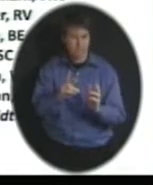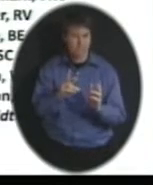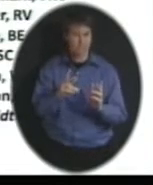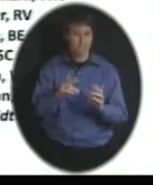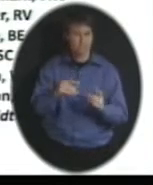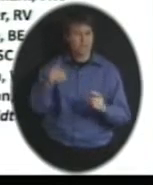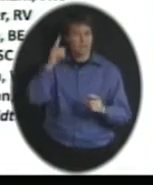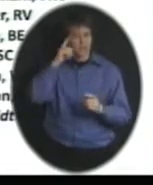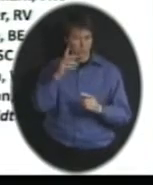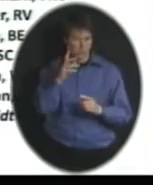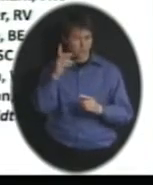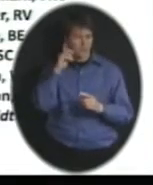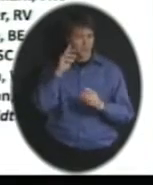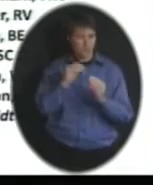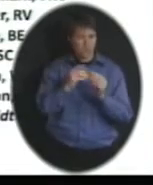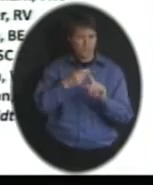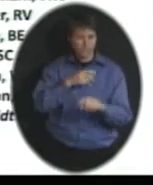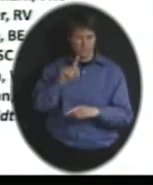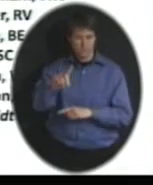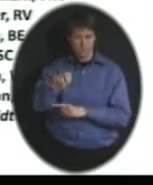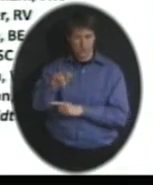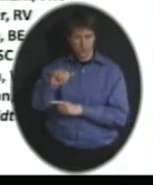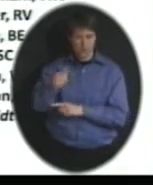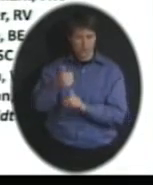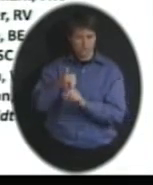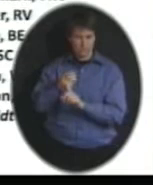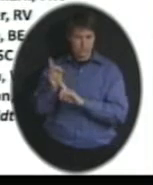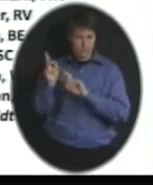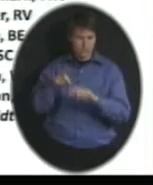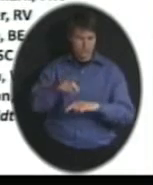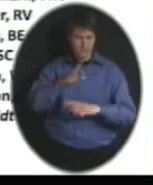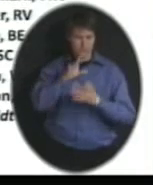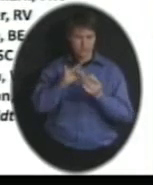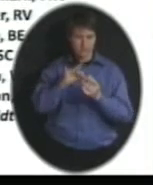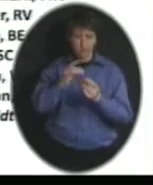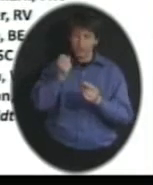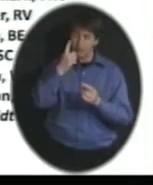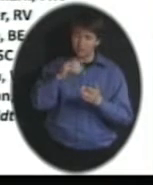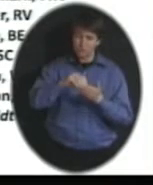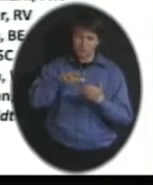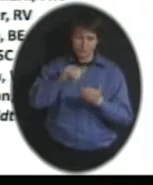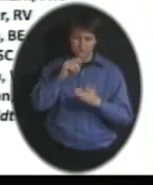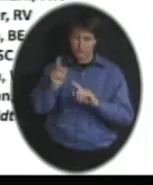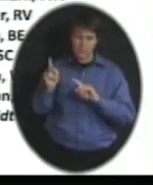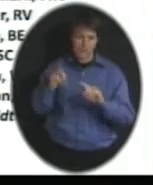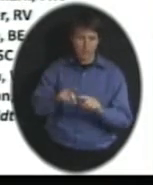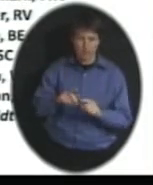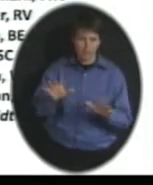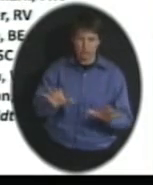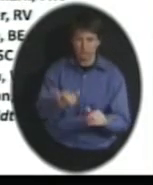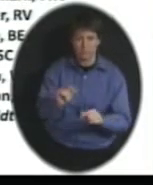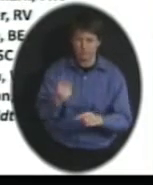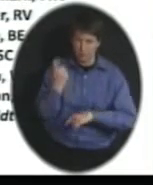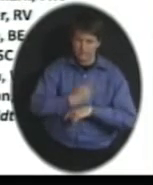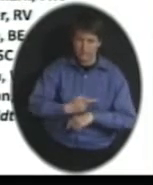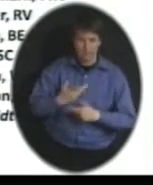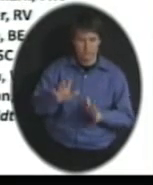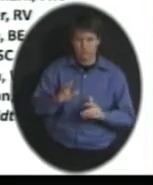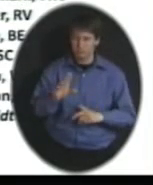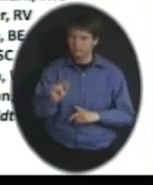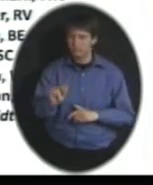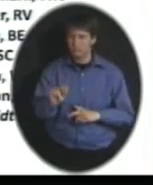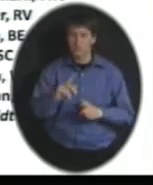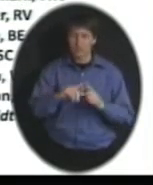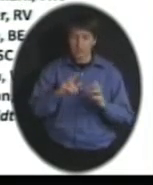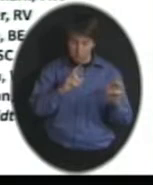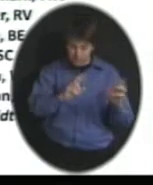from Donna when she talks that, you know, our students didn't just come to the event and do the event. They were prepared for the event. It's very similar